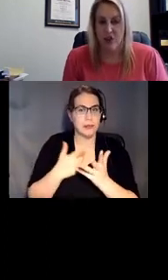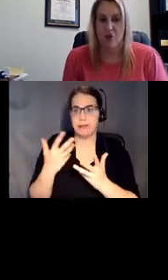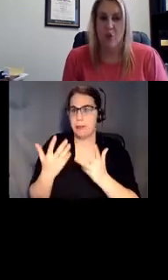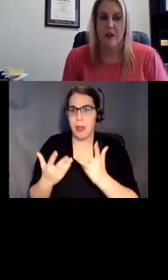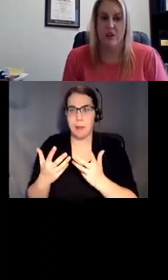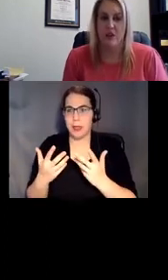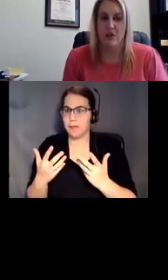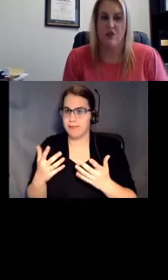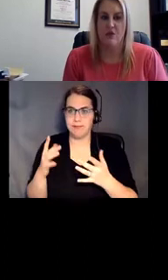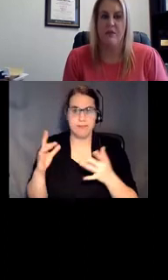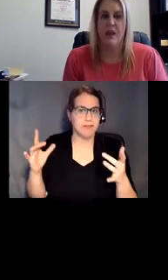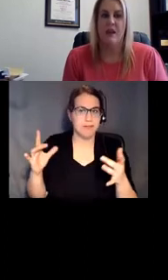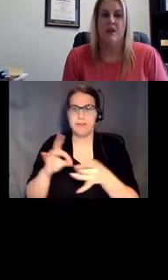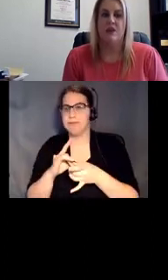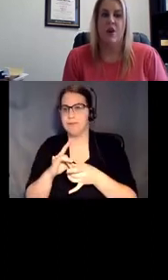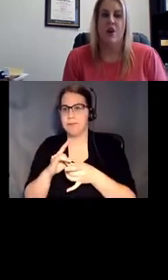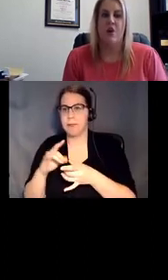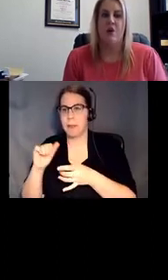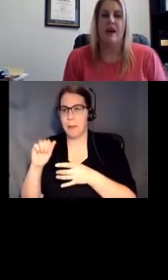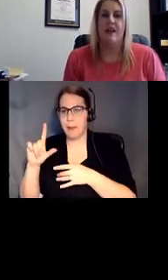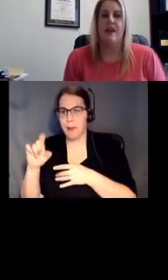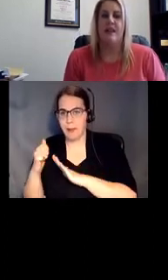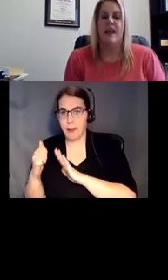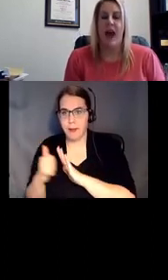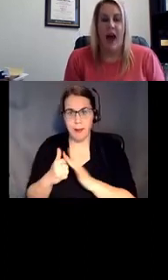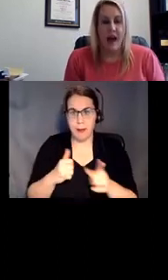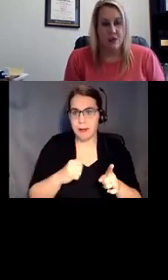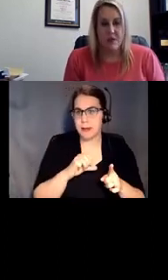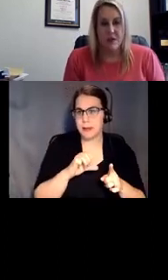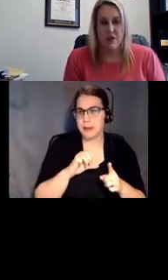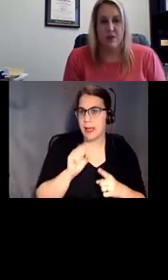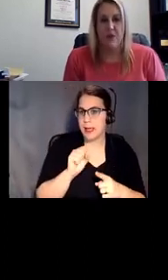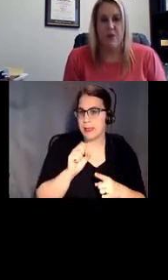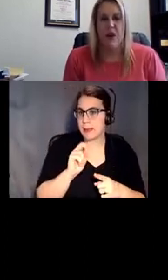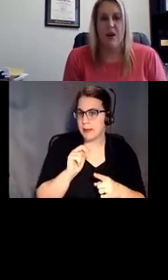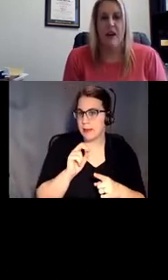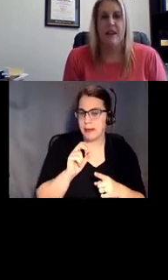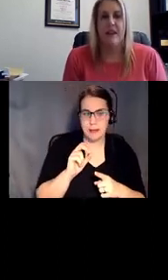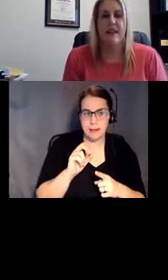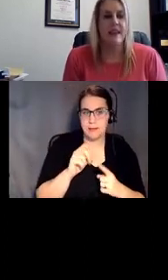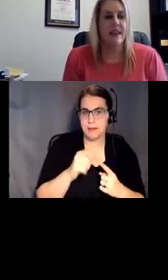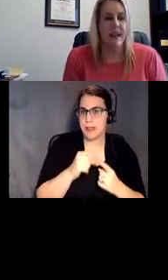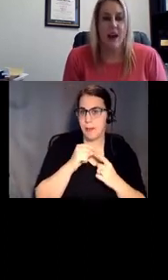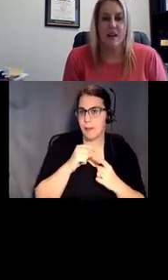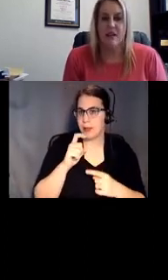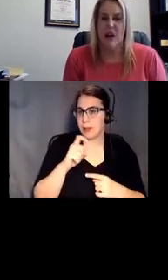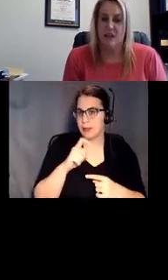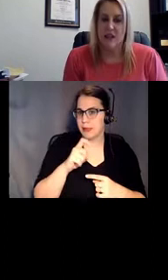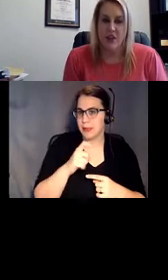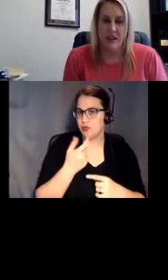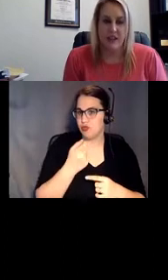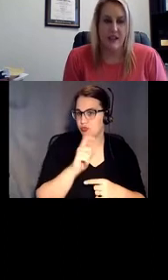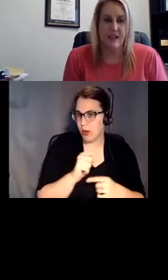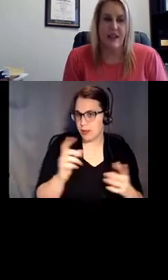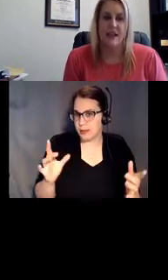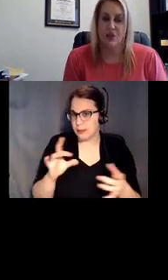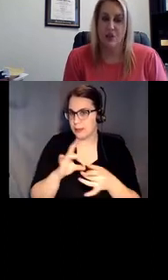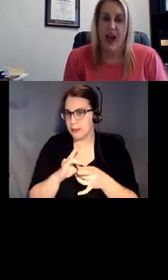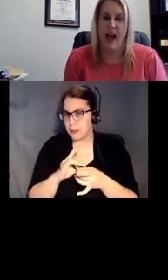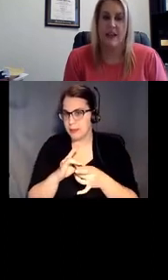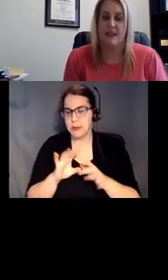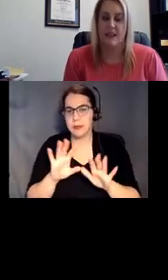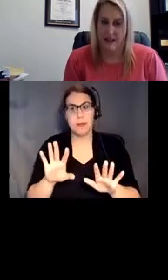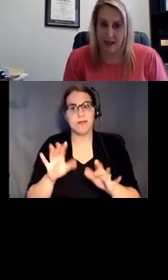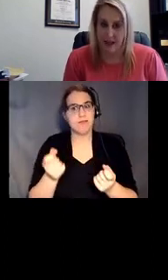needs trust you want to use. So as we mentioned before, the account is not subject